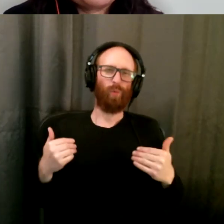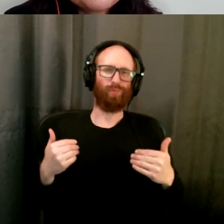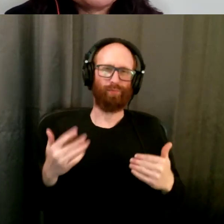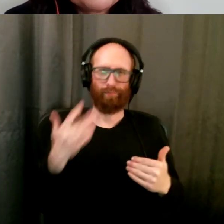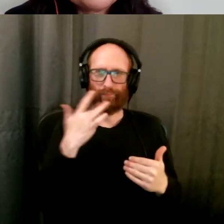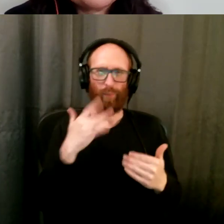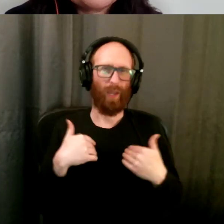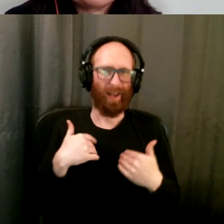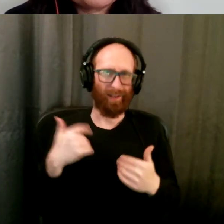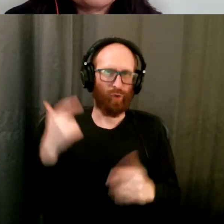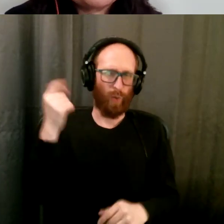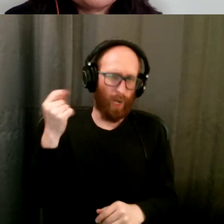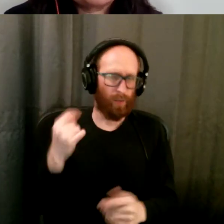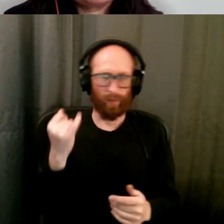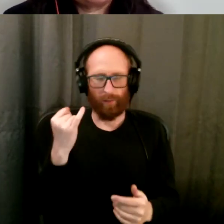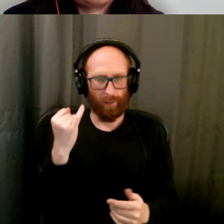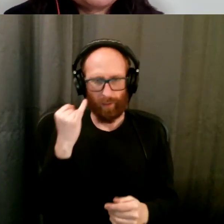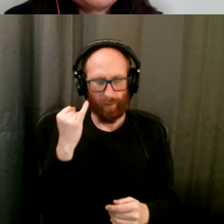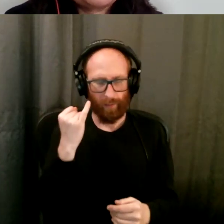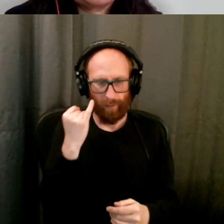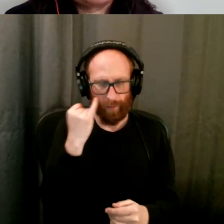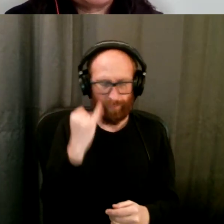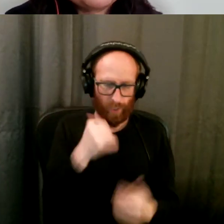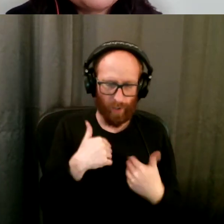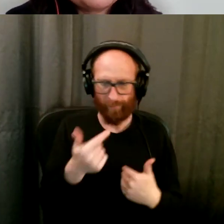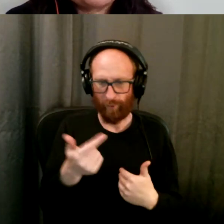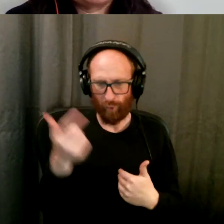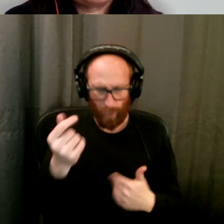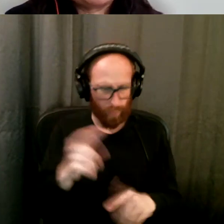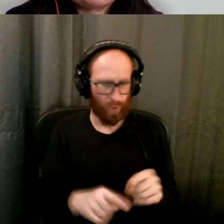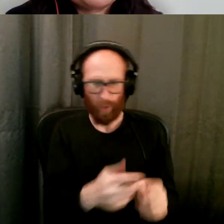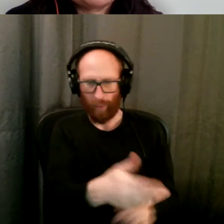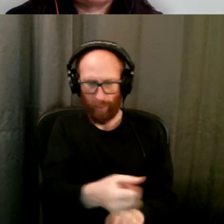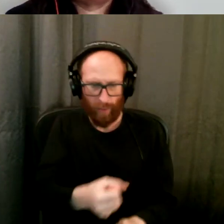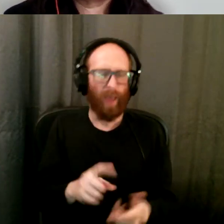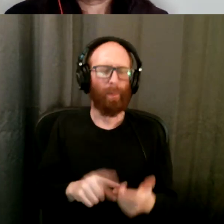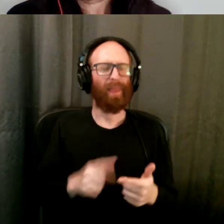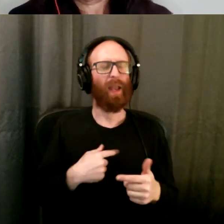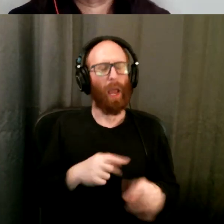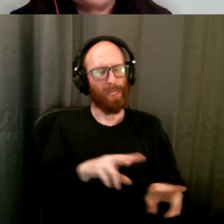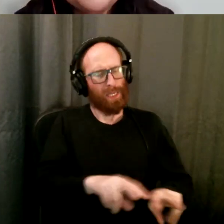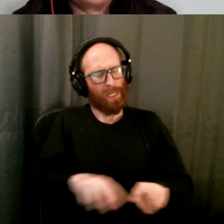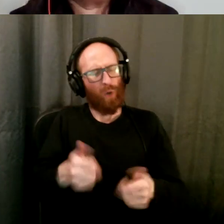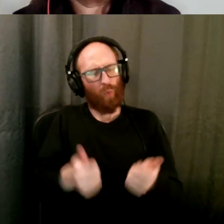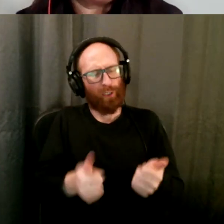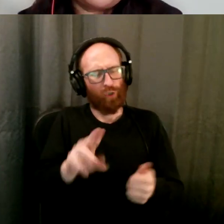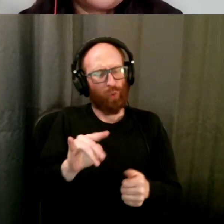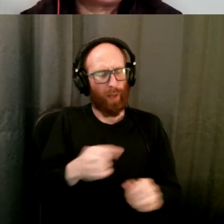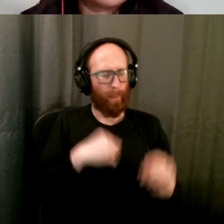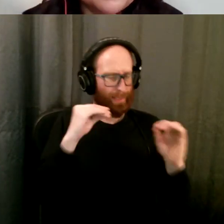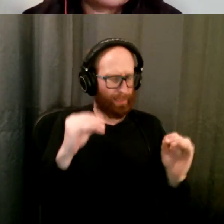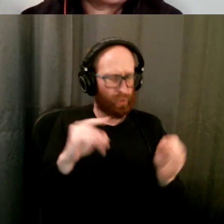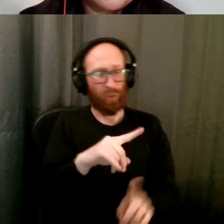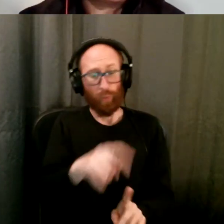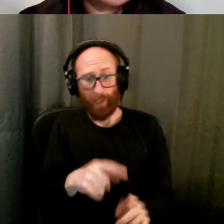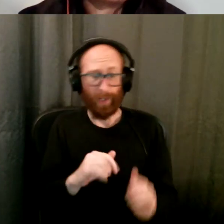Once I got them, I started to look at, okay, what unit am I doing when, and how can I get these people, especially because